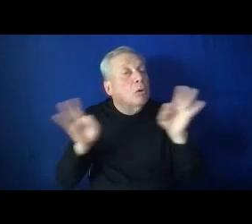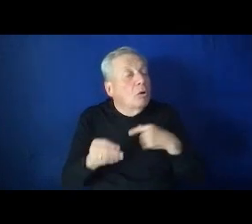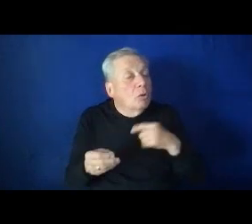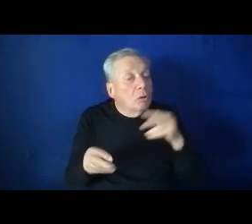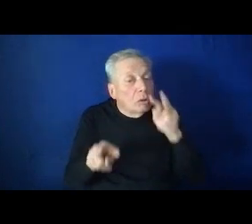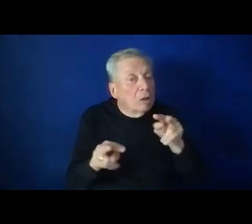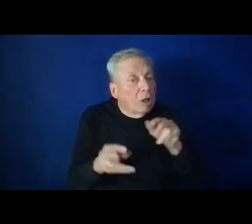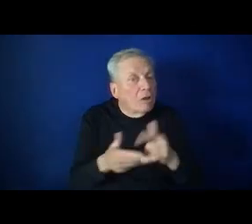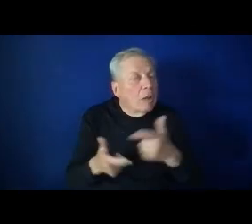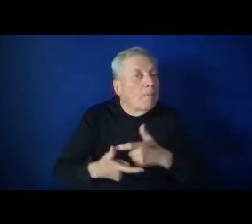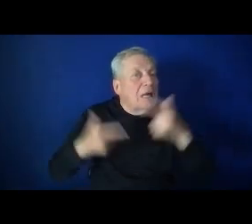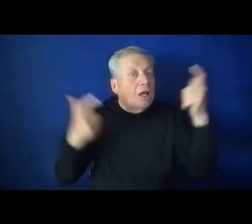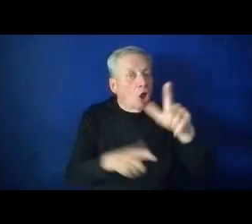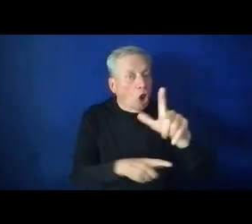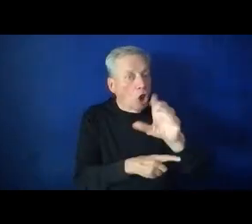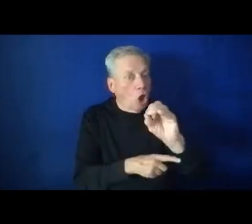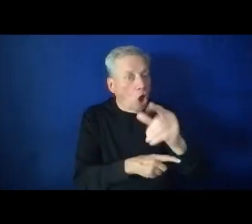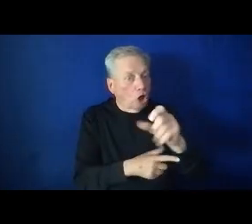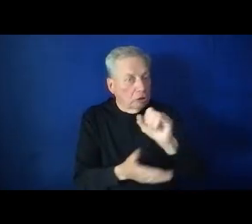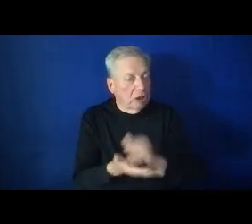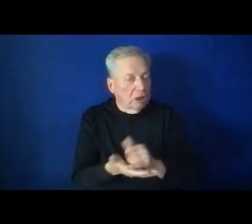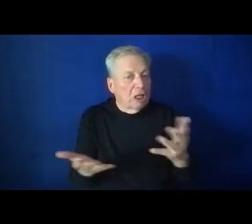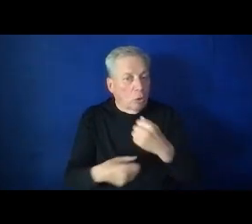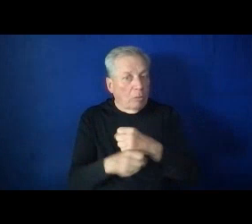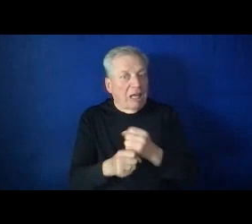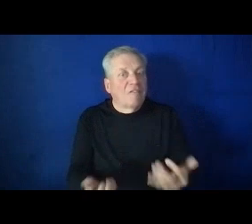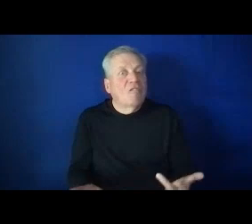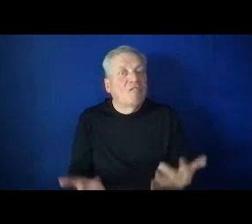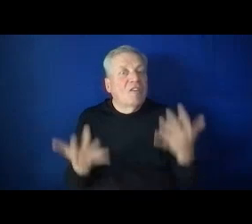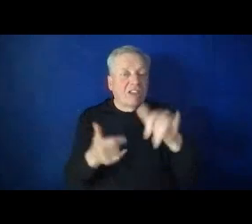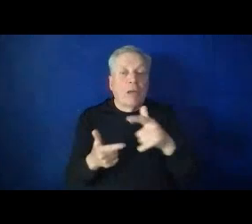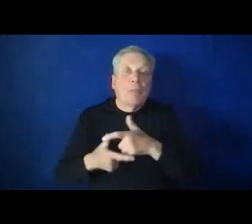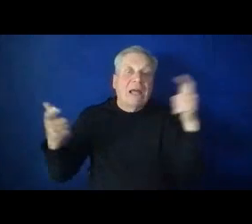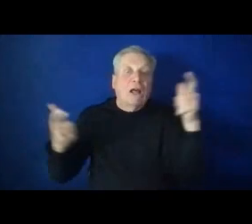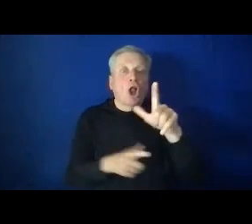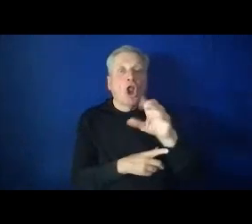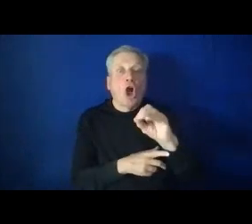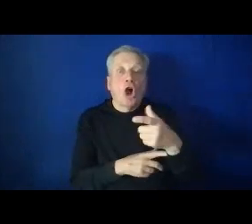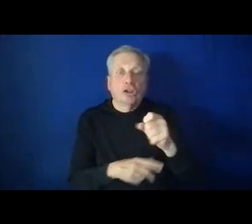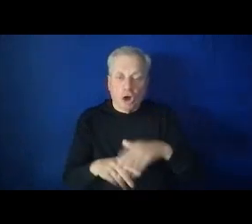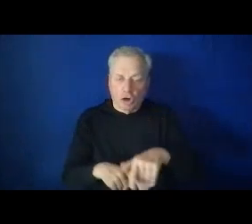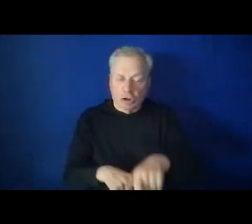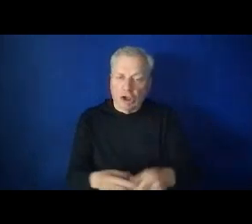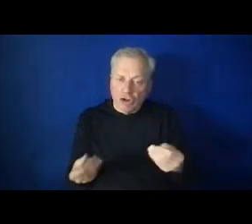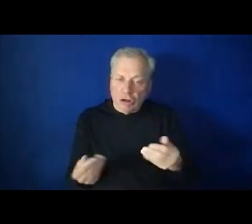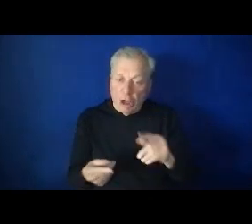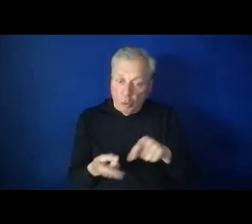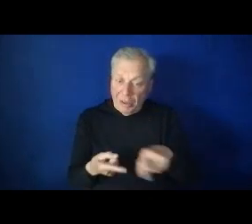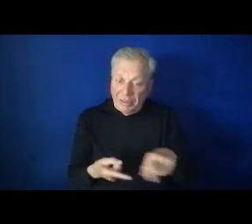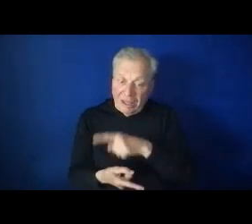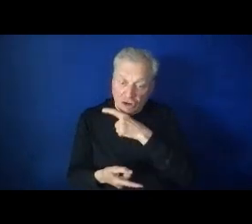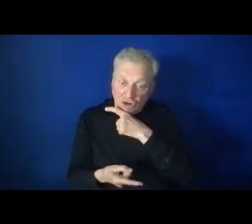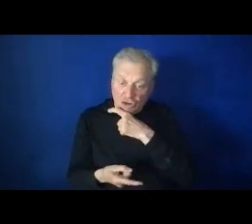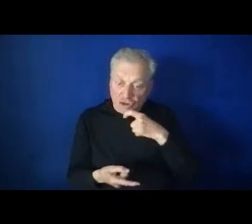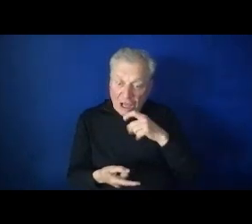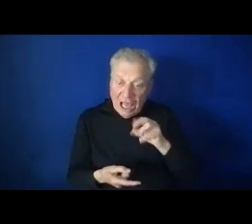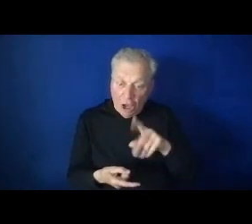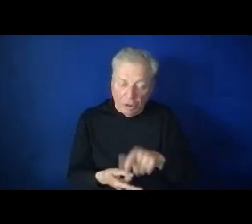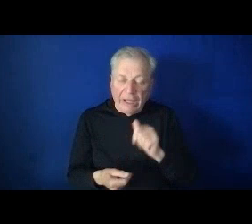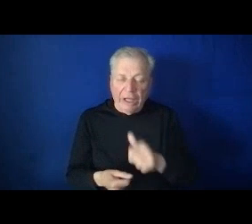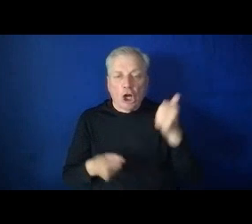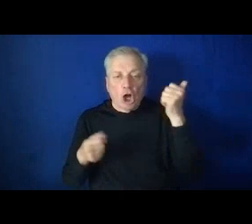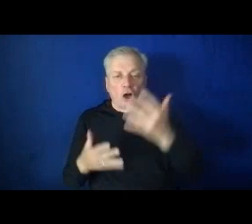big logs. That's what drives fire here, is the big logs on the ground. And when they dry out, they can cause fires